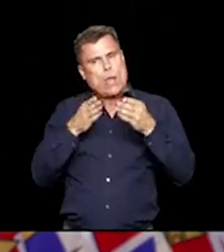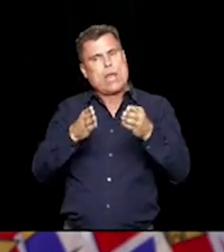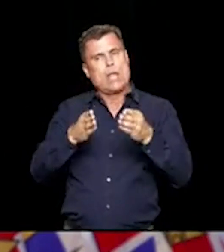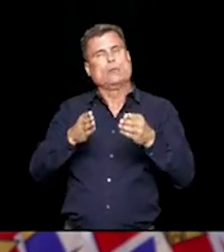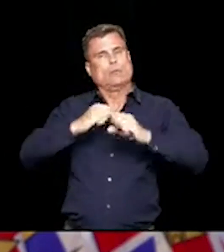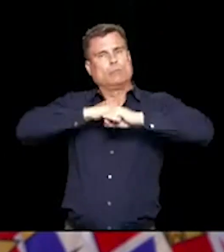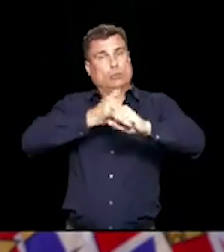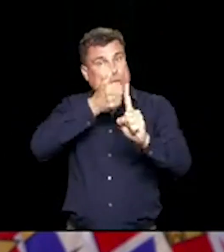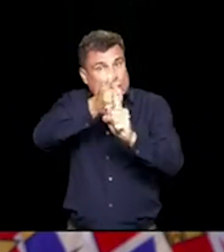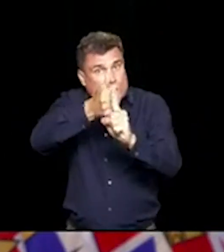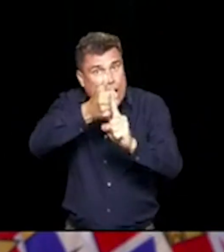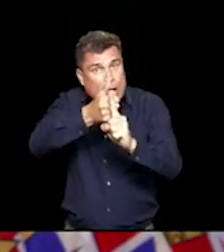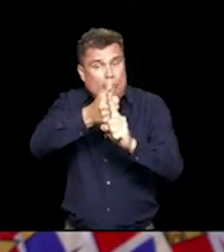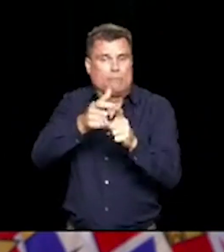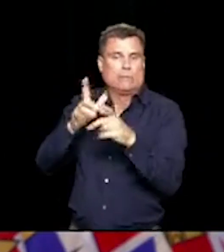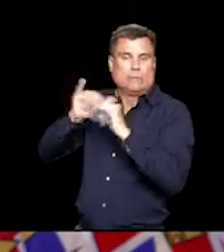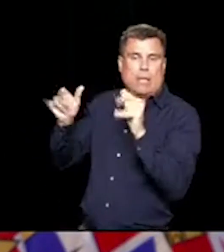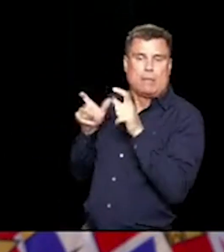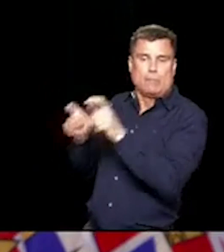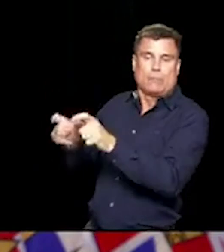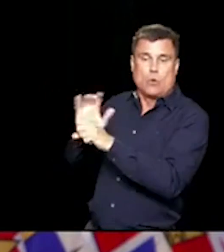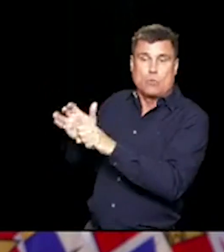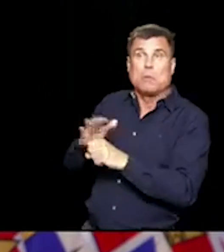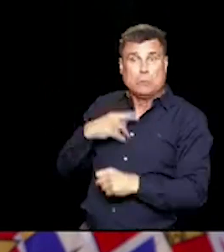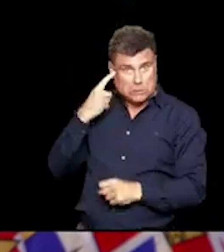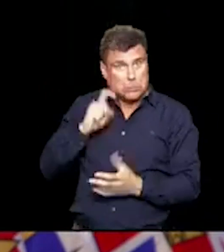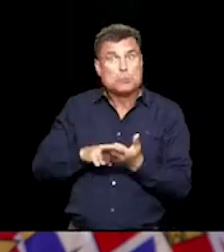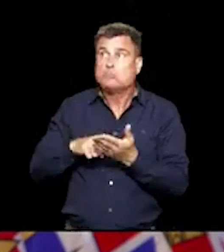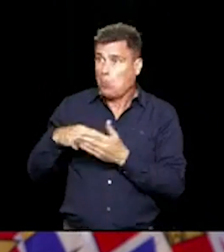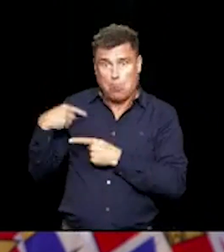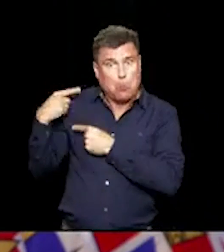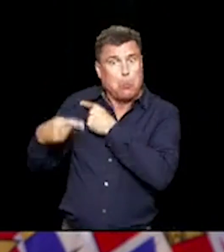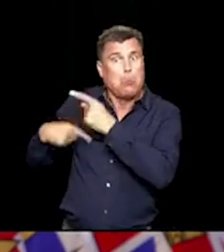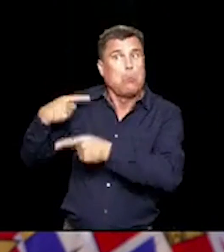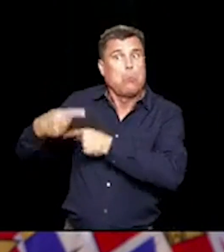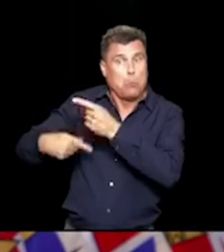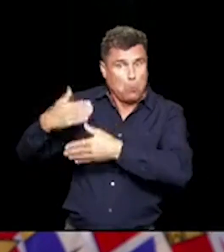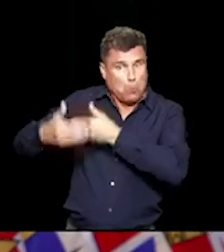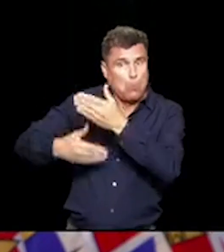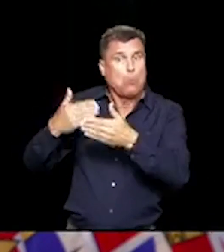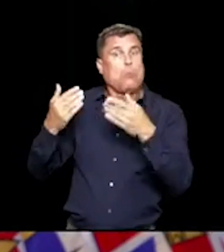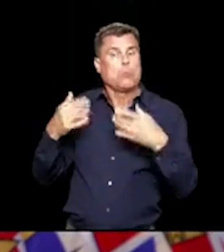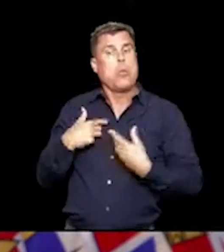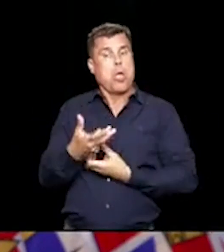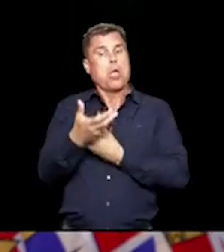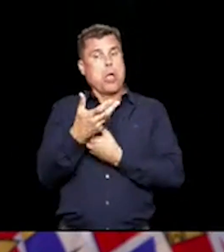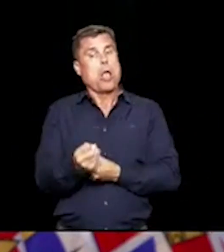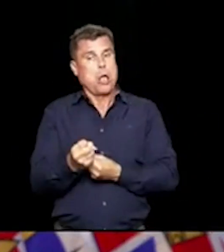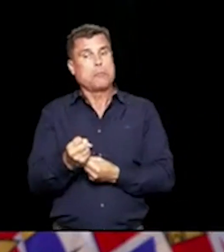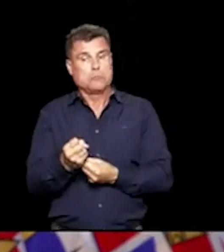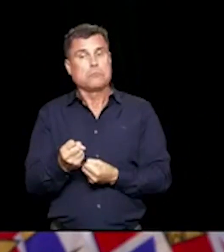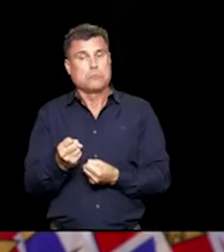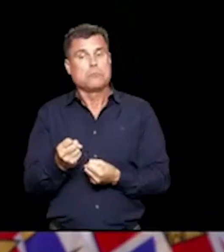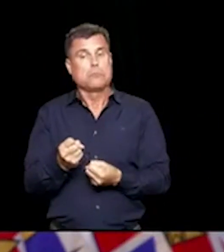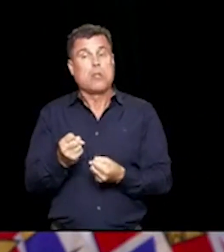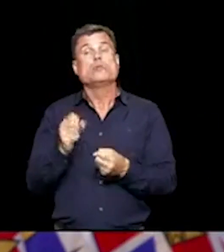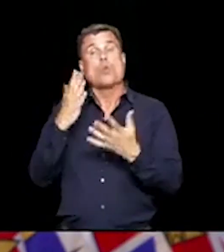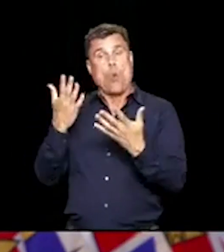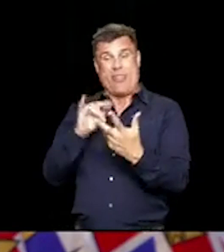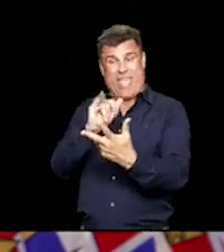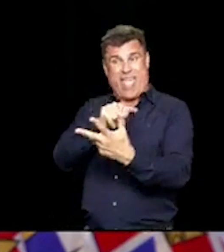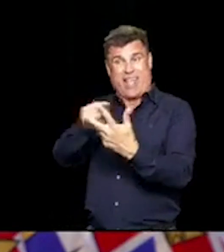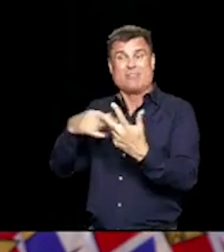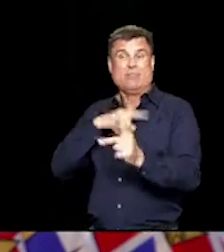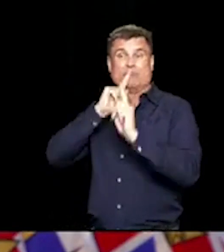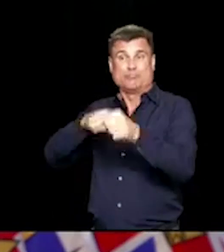own individual situation. And we've seen that work here in BC. So I'm confident that these measures will be helpful for us